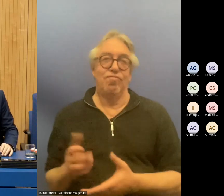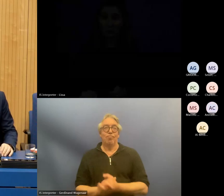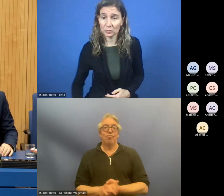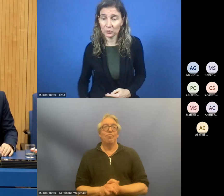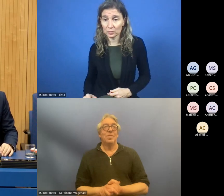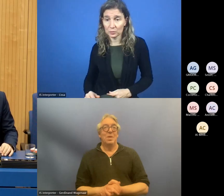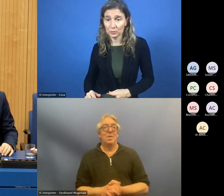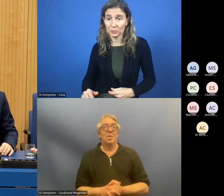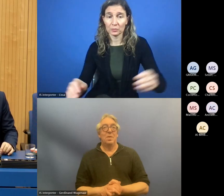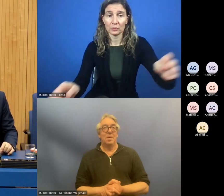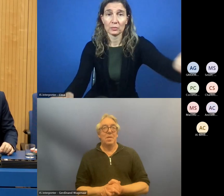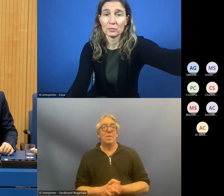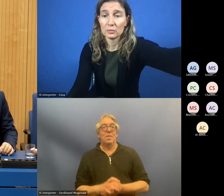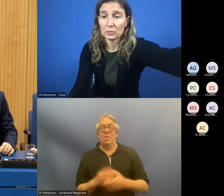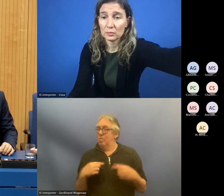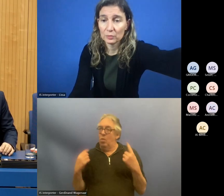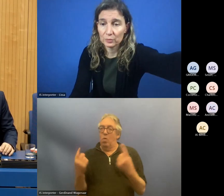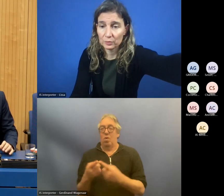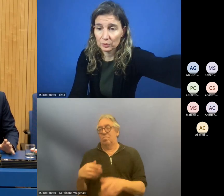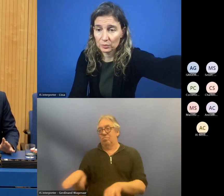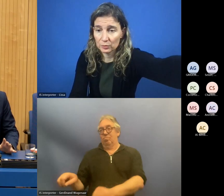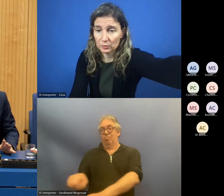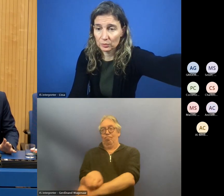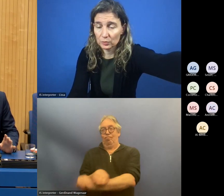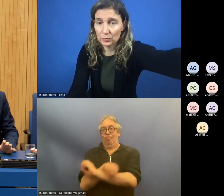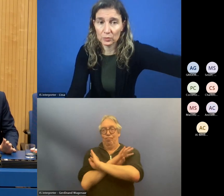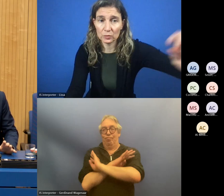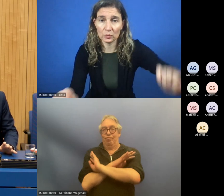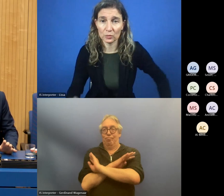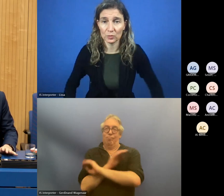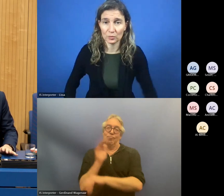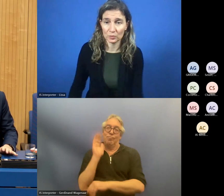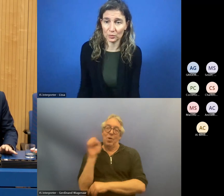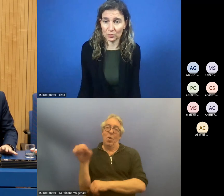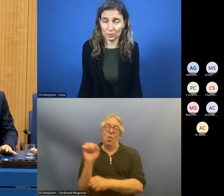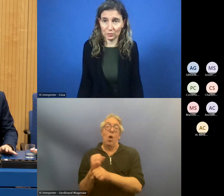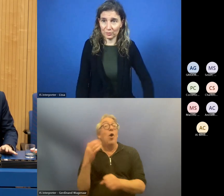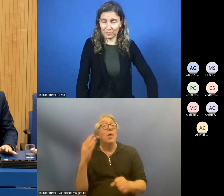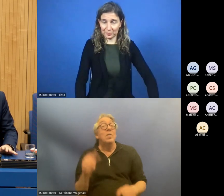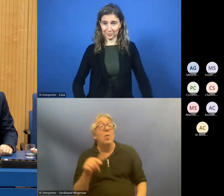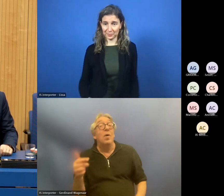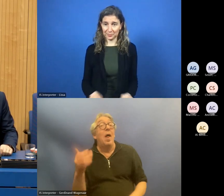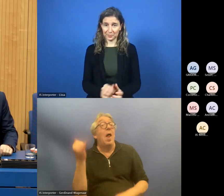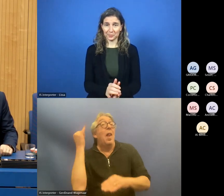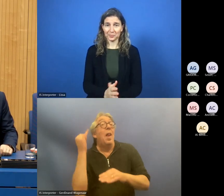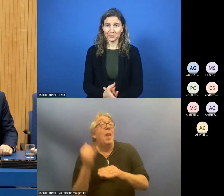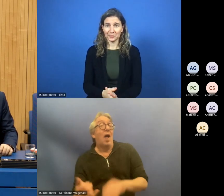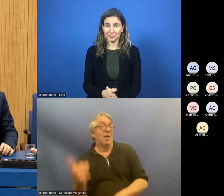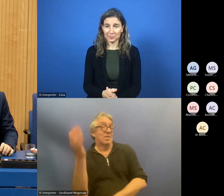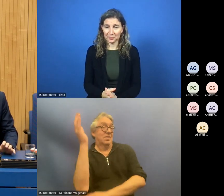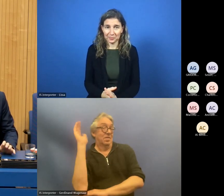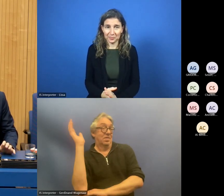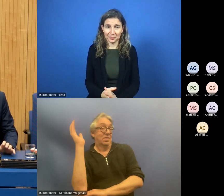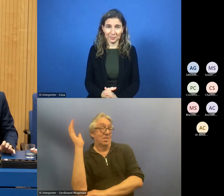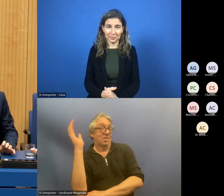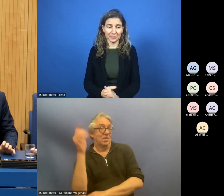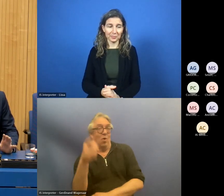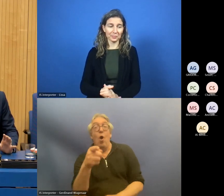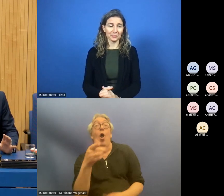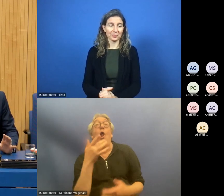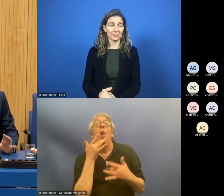hear about this kind of work. I will turn to our last presenter, and I got to tell you guys, you're in for a treat,